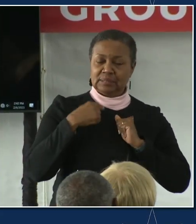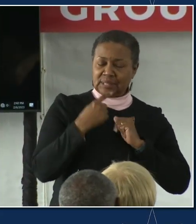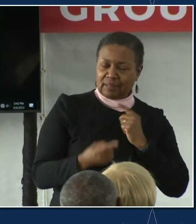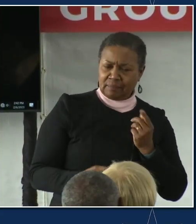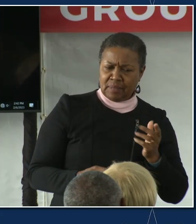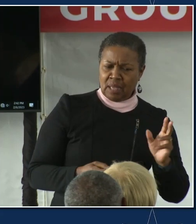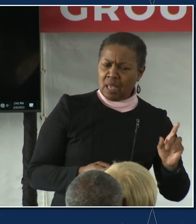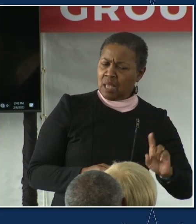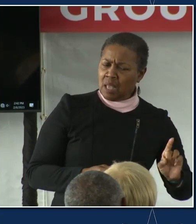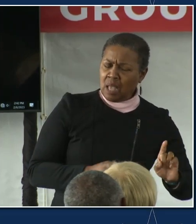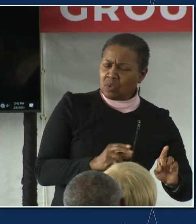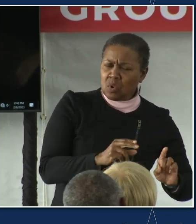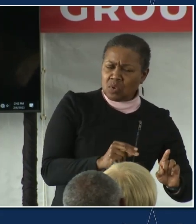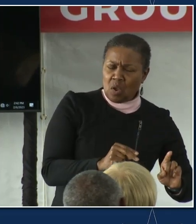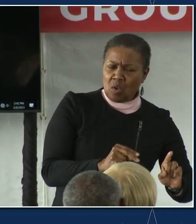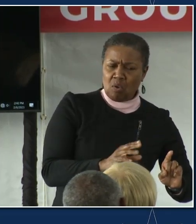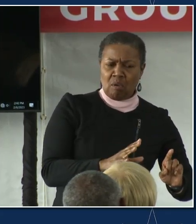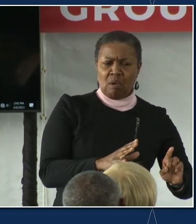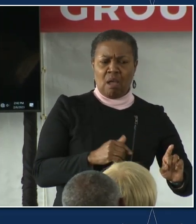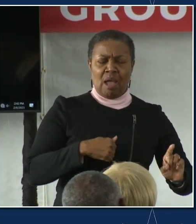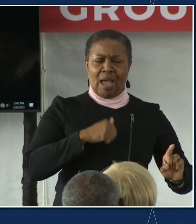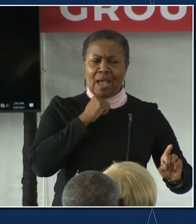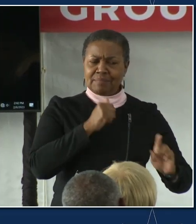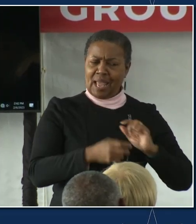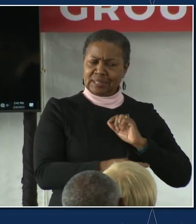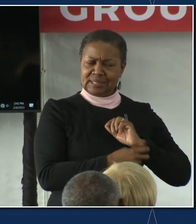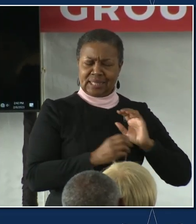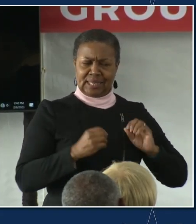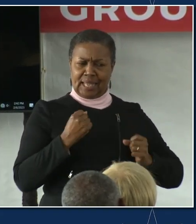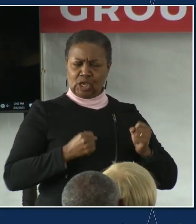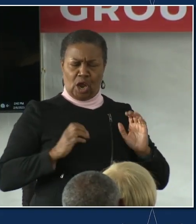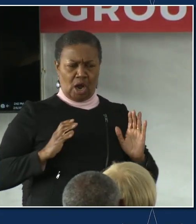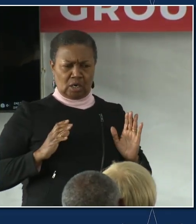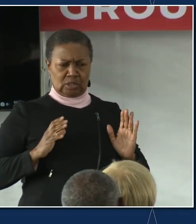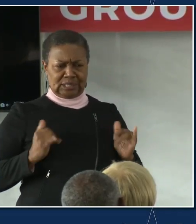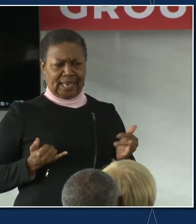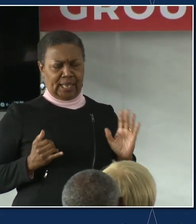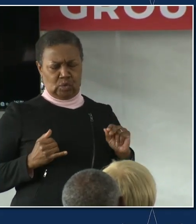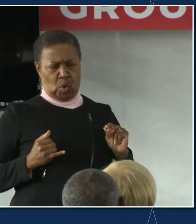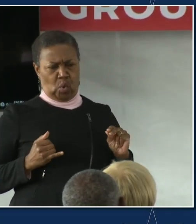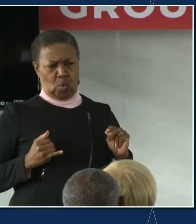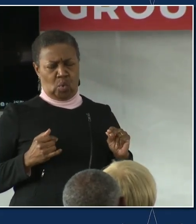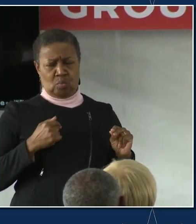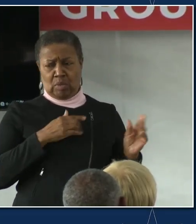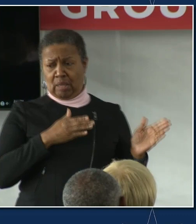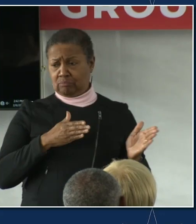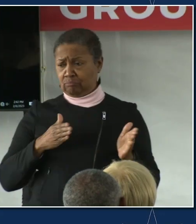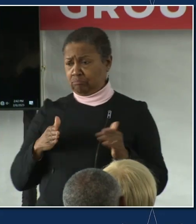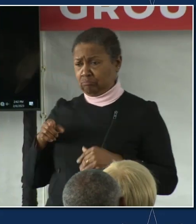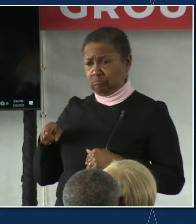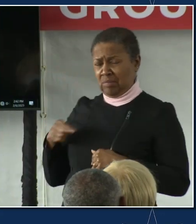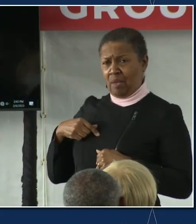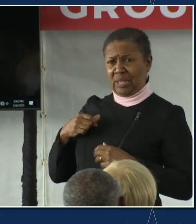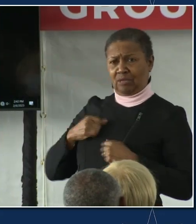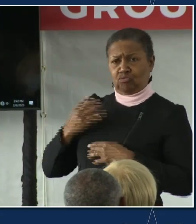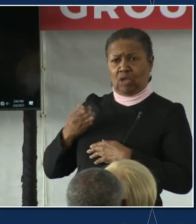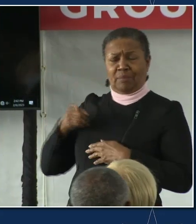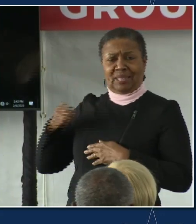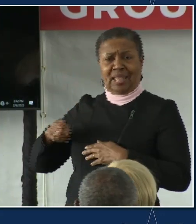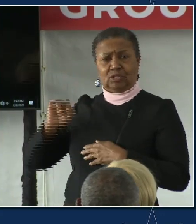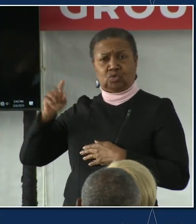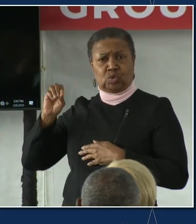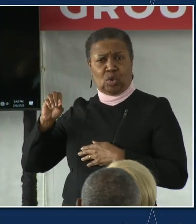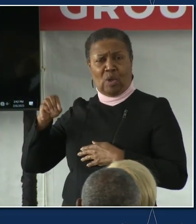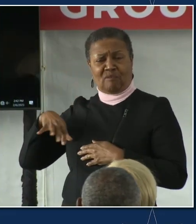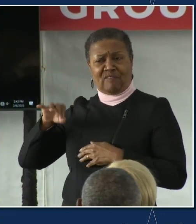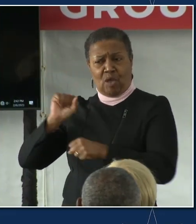hey, no, hey guys, I'm not stealing any cars today. Right. We're gonna go and I'm gonna get a job up at that